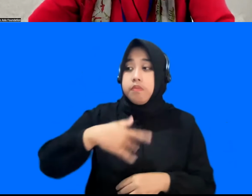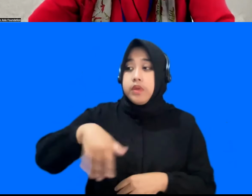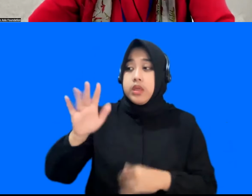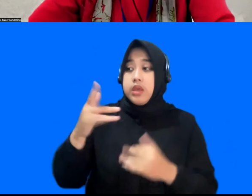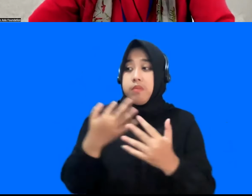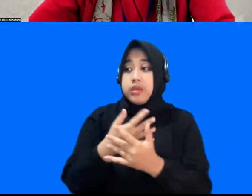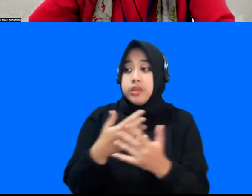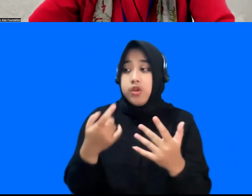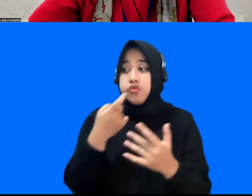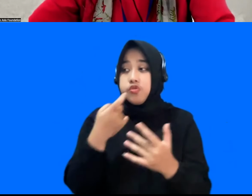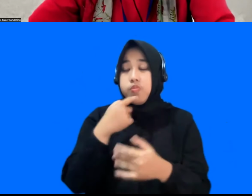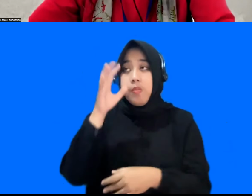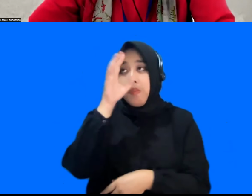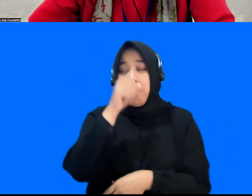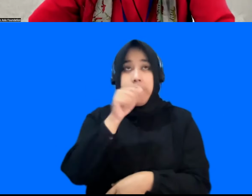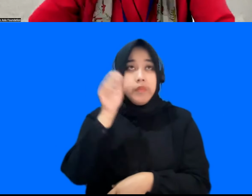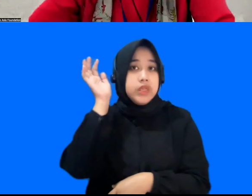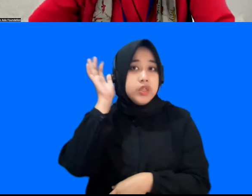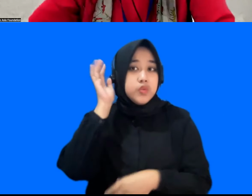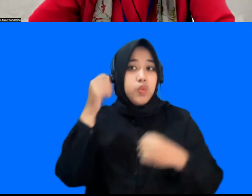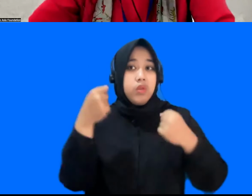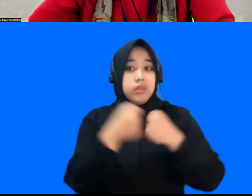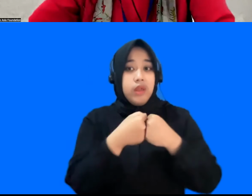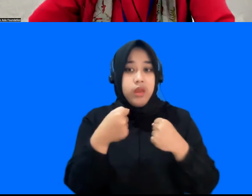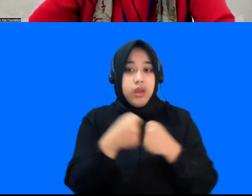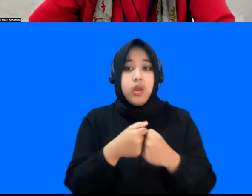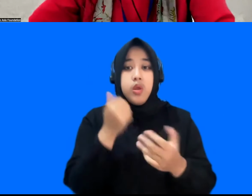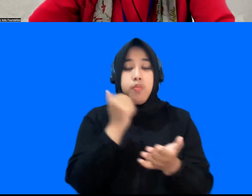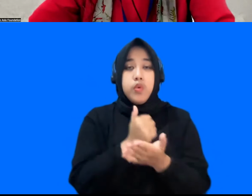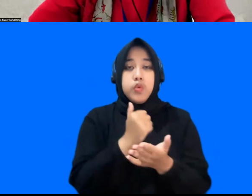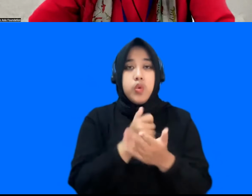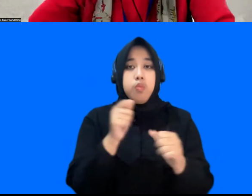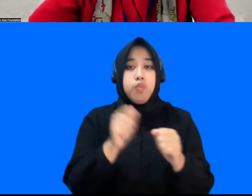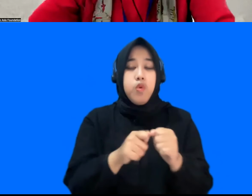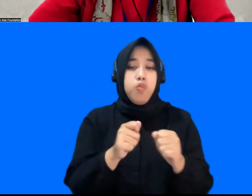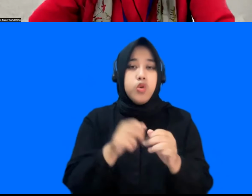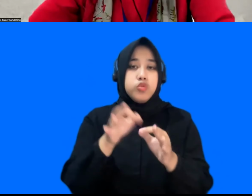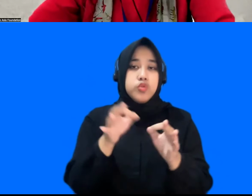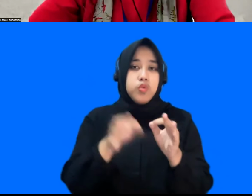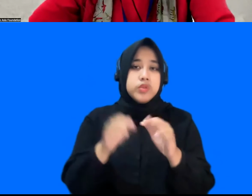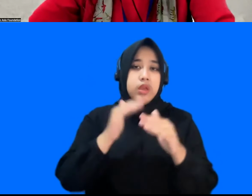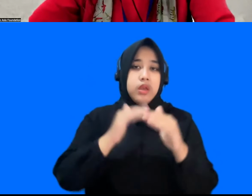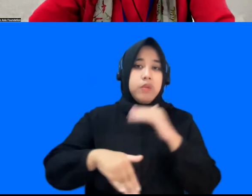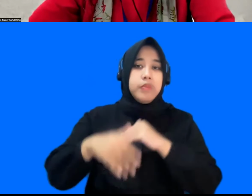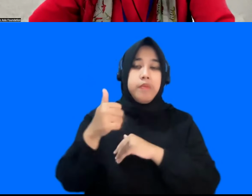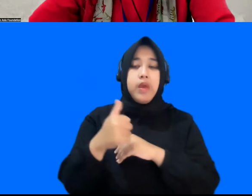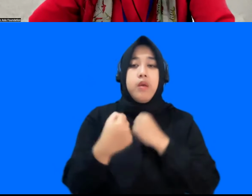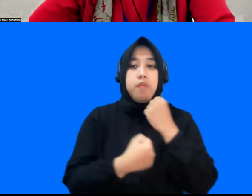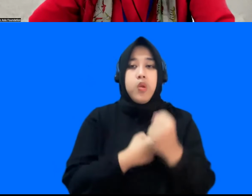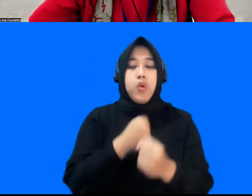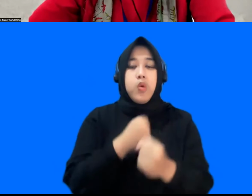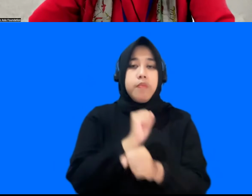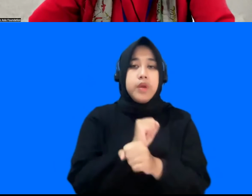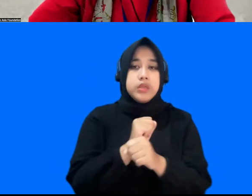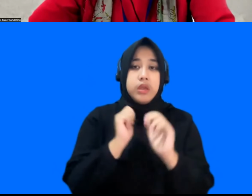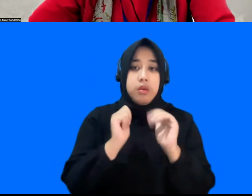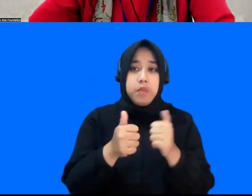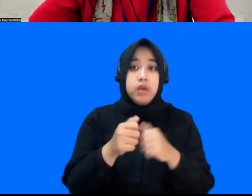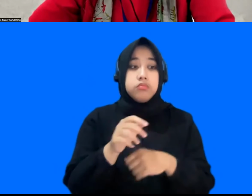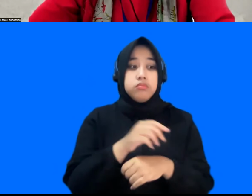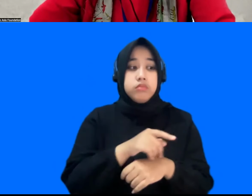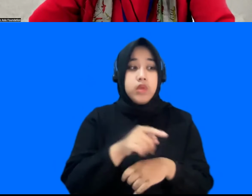will inform your work much better. And in doing good work like that, I believe that naturally more people